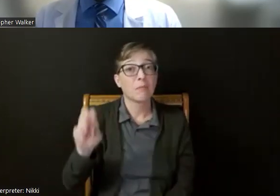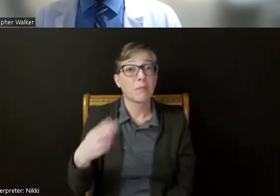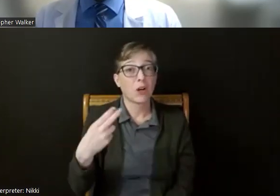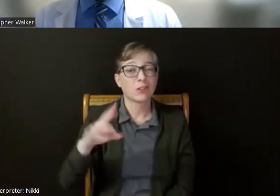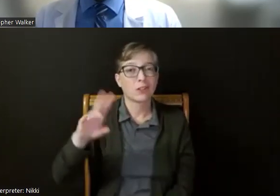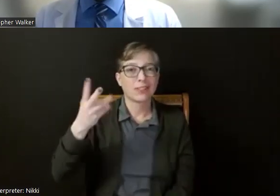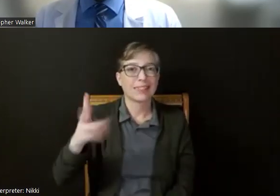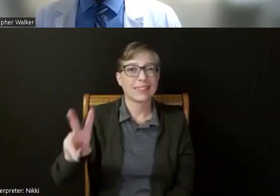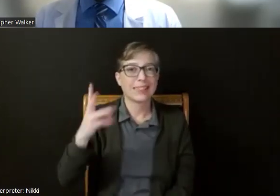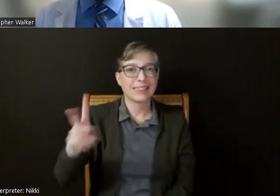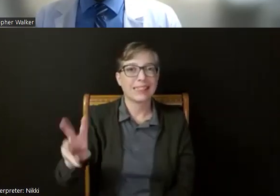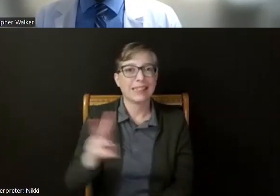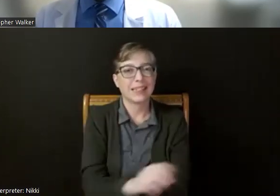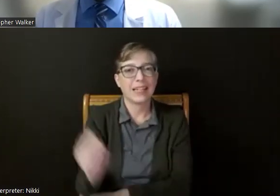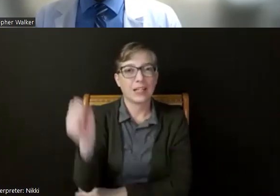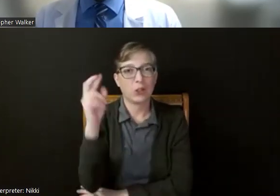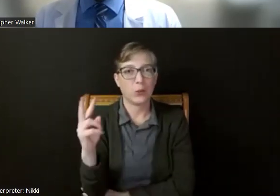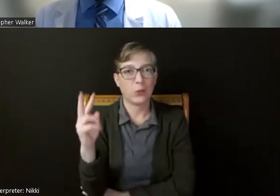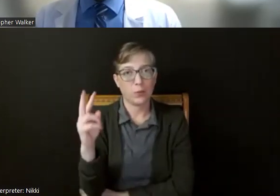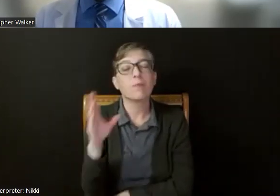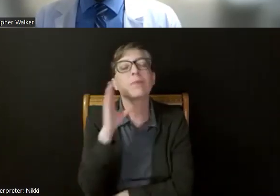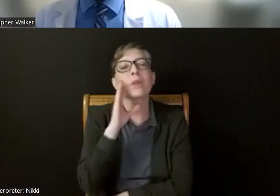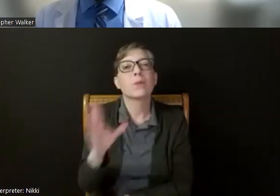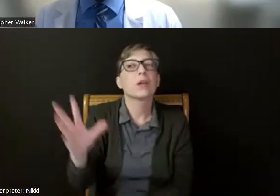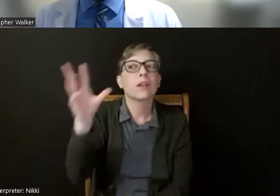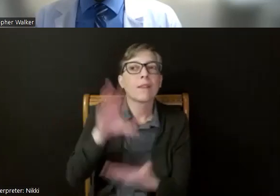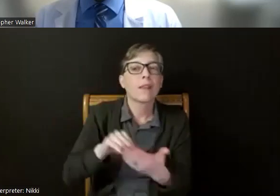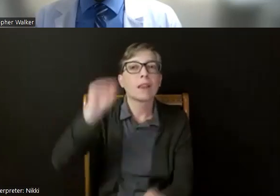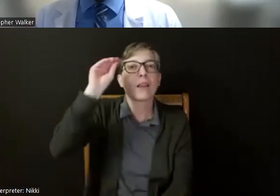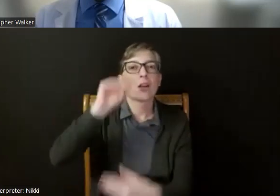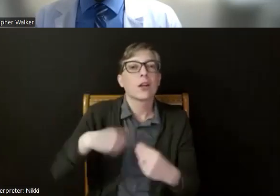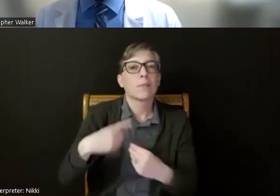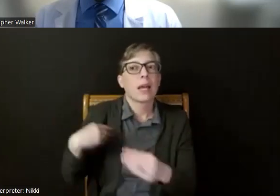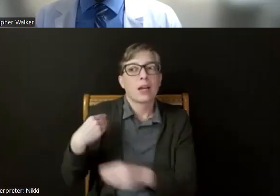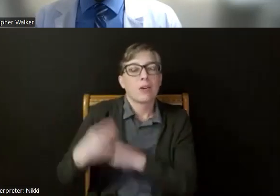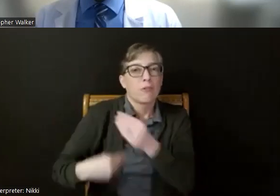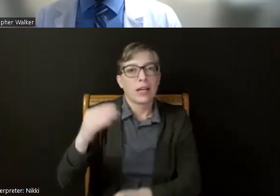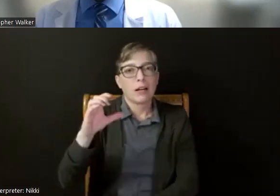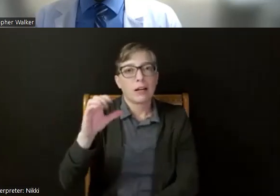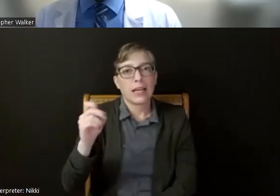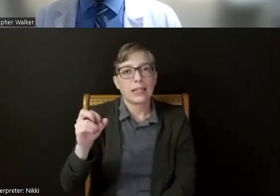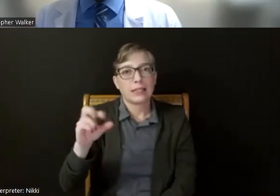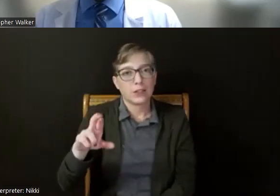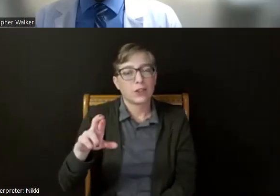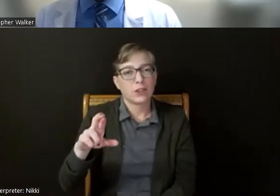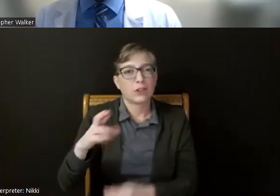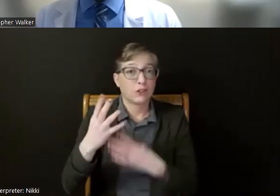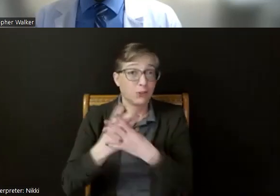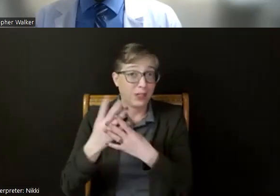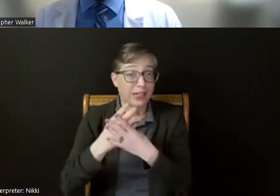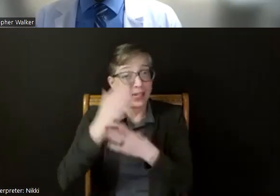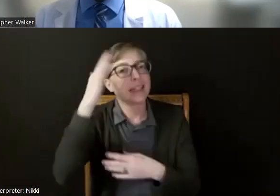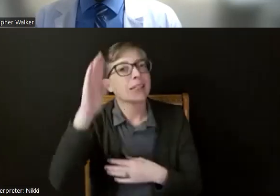hear about hereditary cancer screening, know your risks. So it actually dovetails